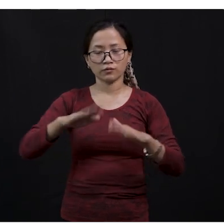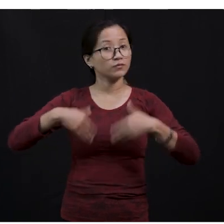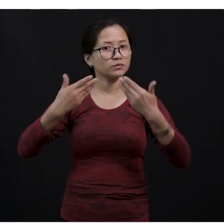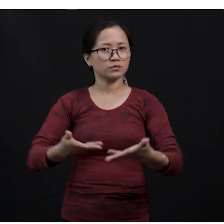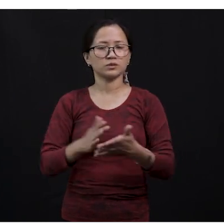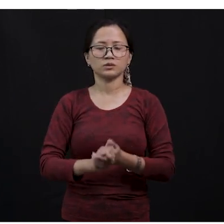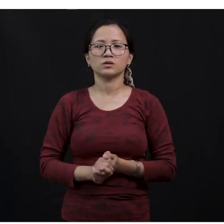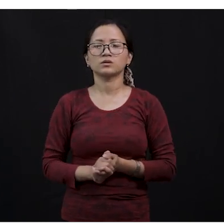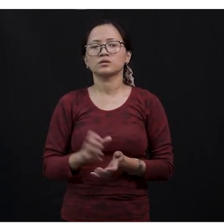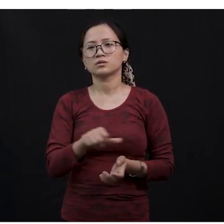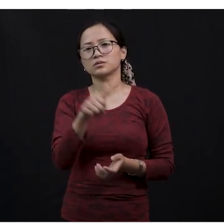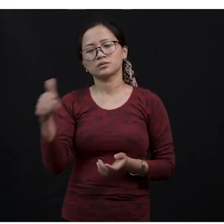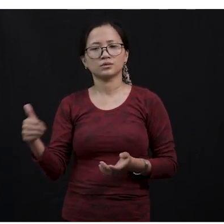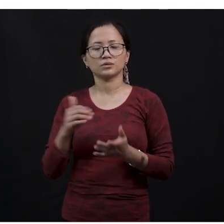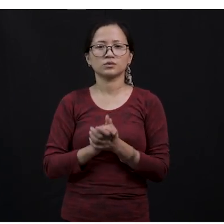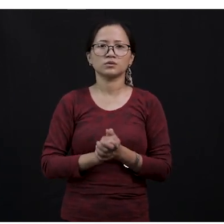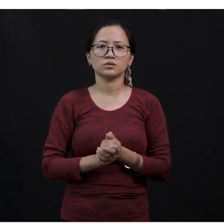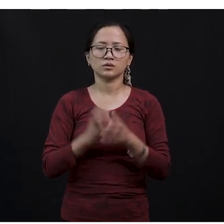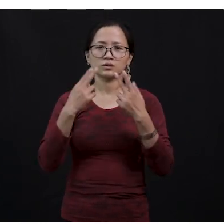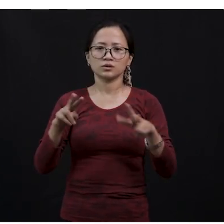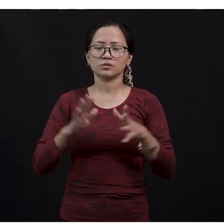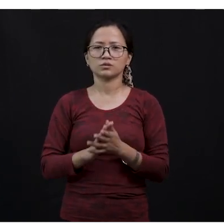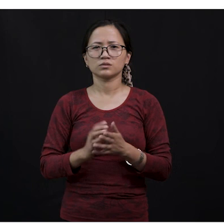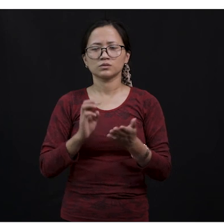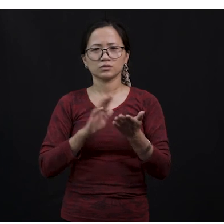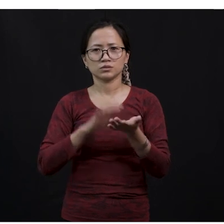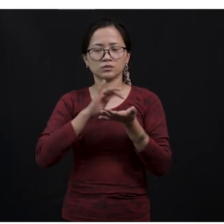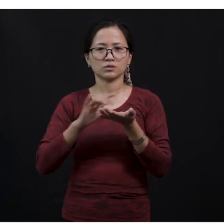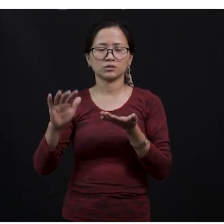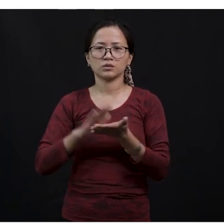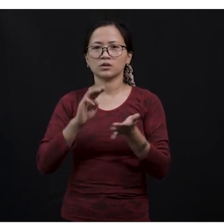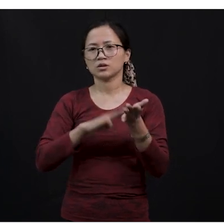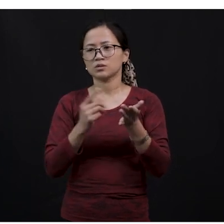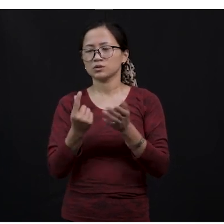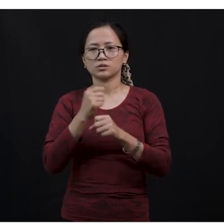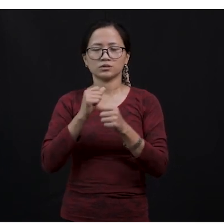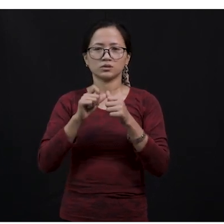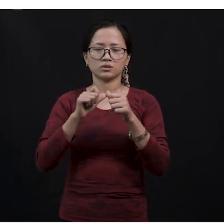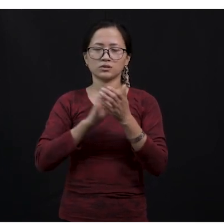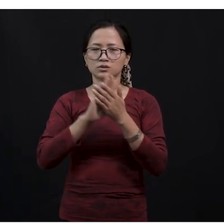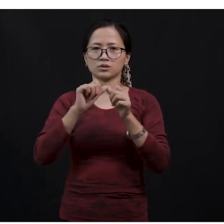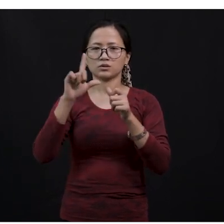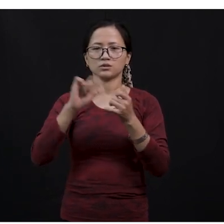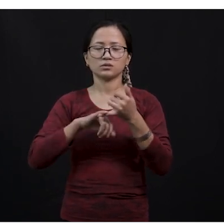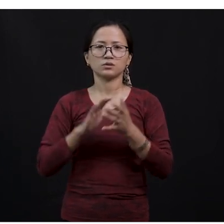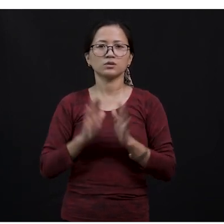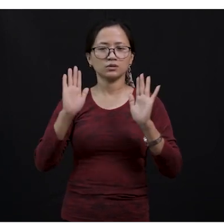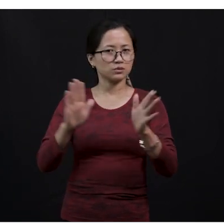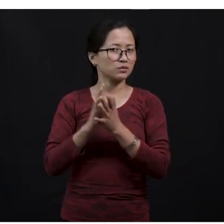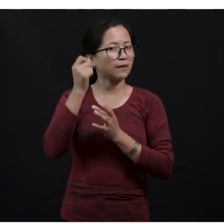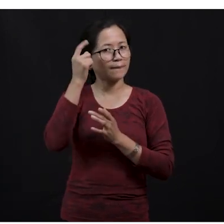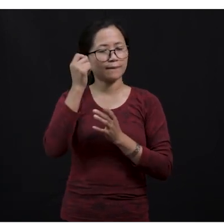falls, and then the other very, very glorious era of Mughals come in. So I do hope that